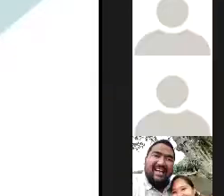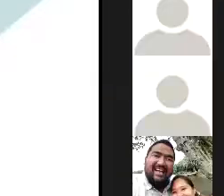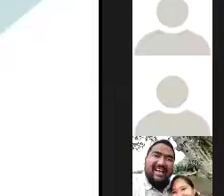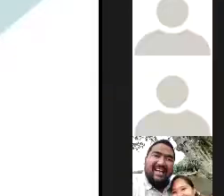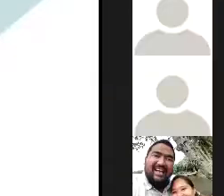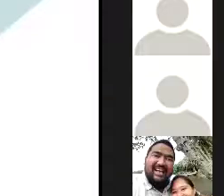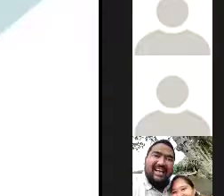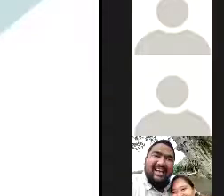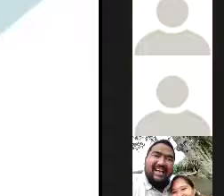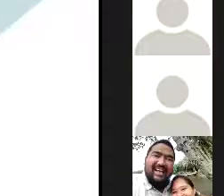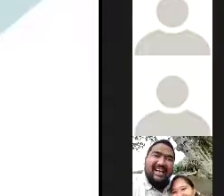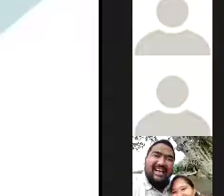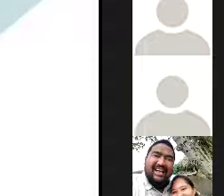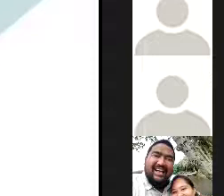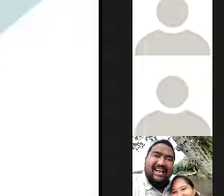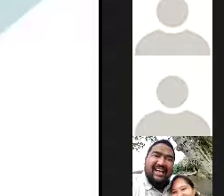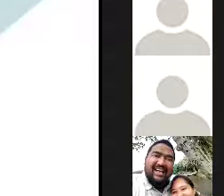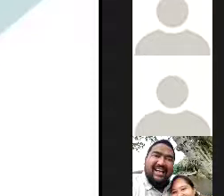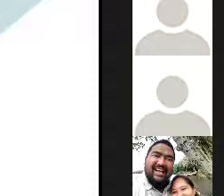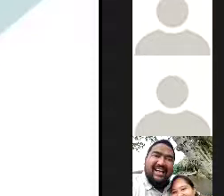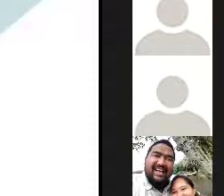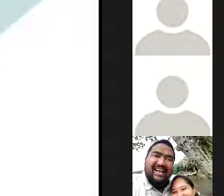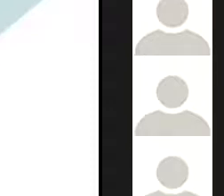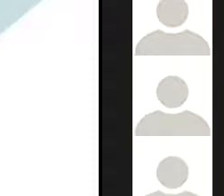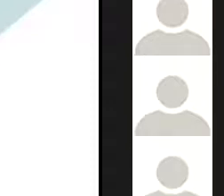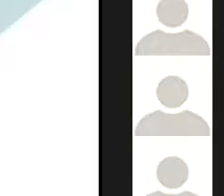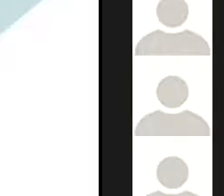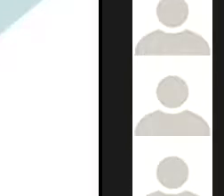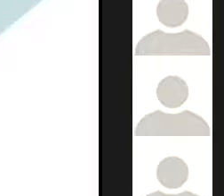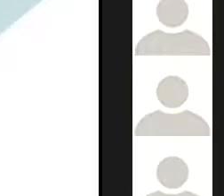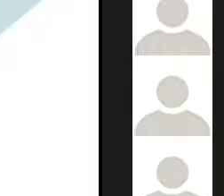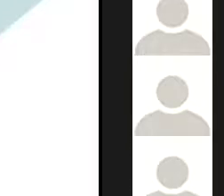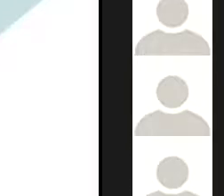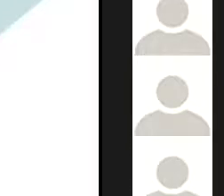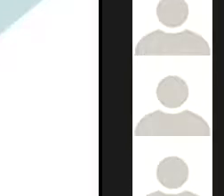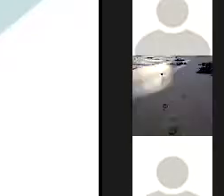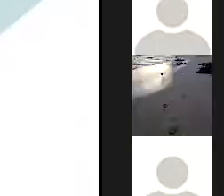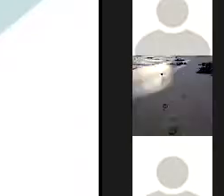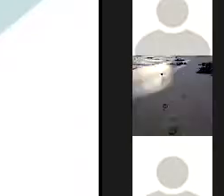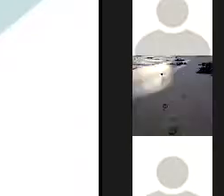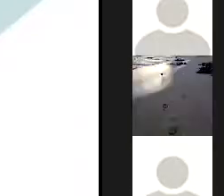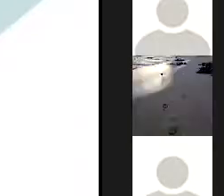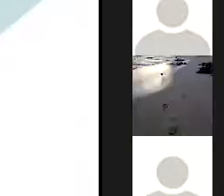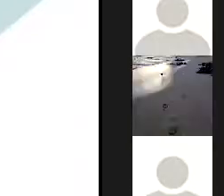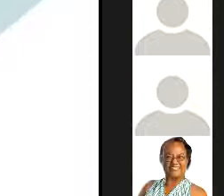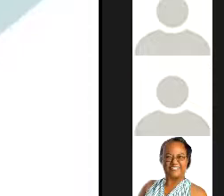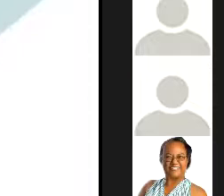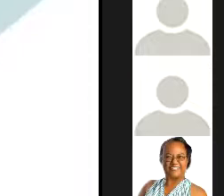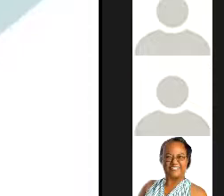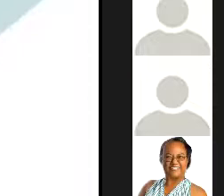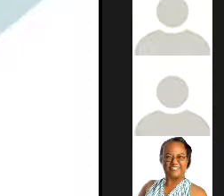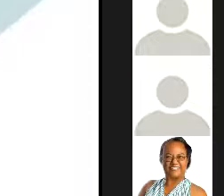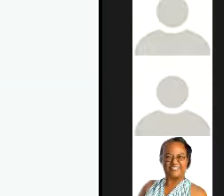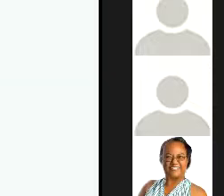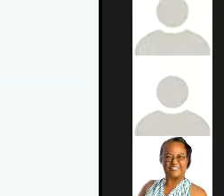they need. But again, in a more of an ecosystem, in a more of a community-based way. So I'm interested in, and I think